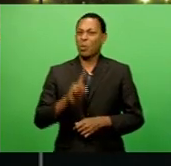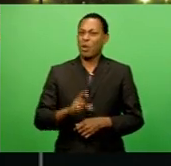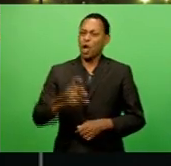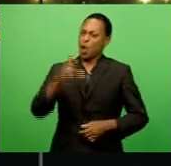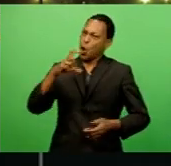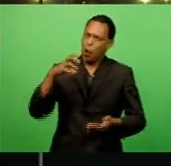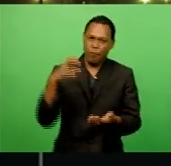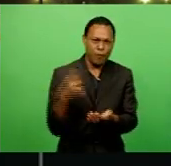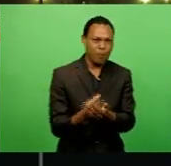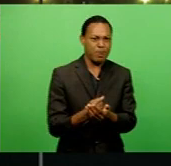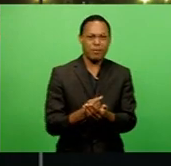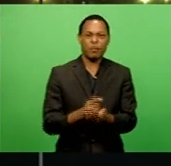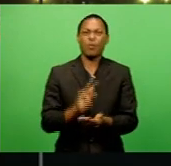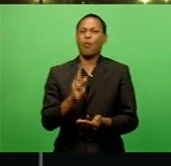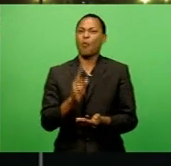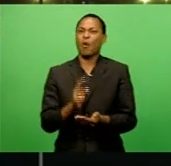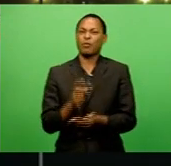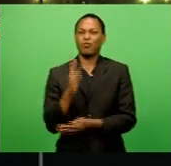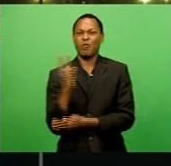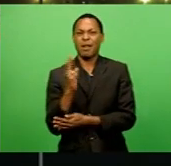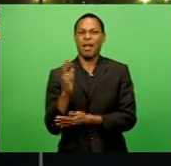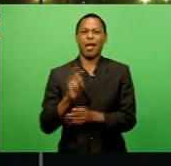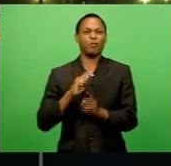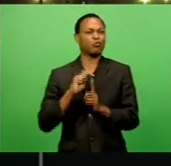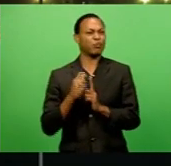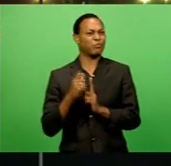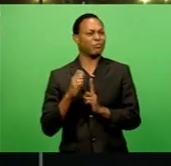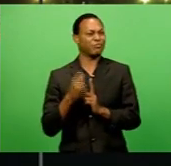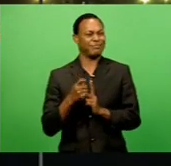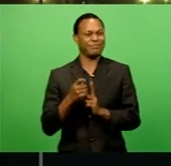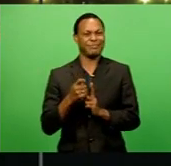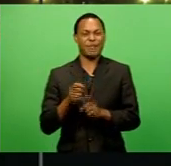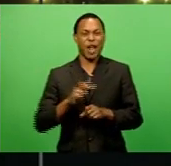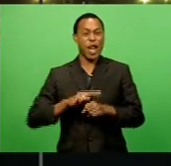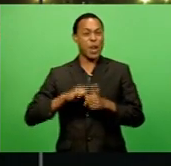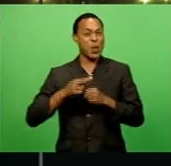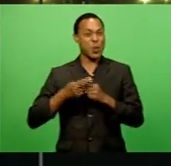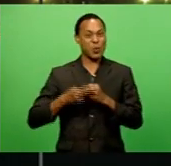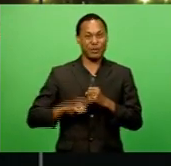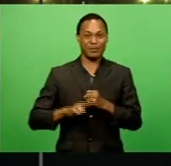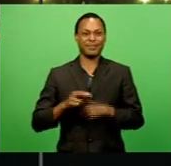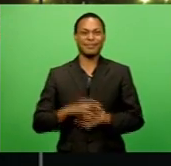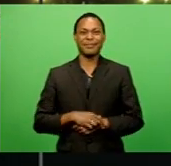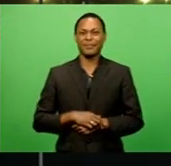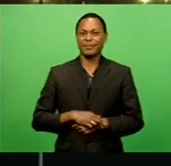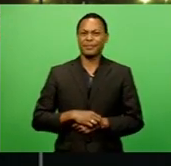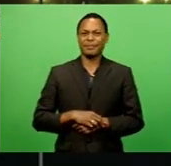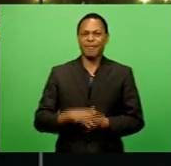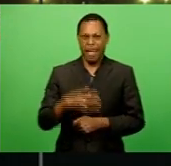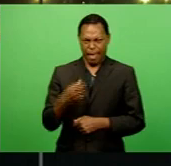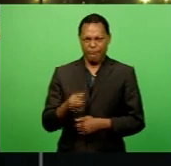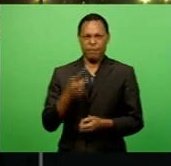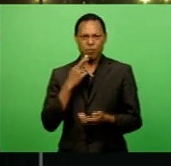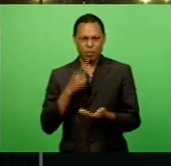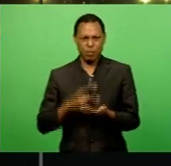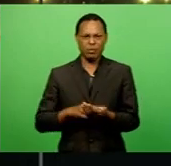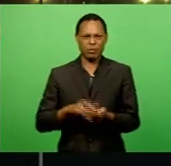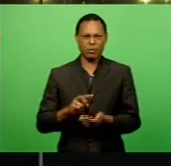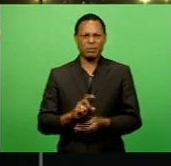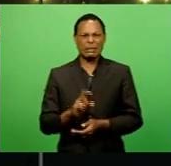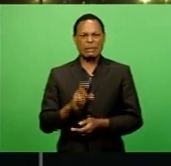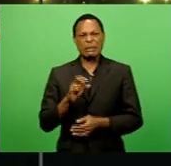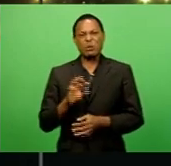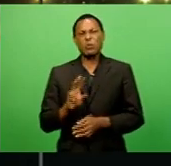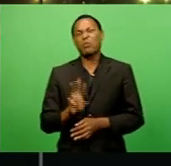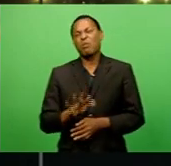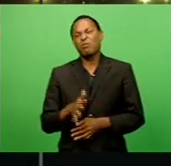the reliability of traditional news media. Apinisa Wangarandova reports there are still concerns over the reliance on